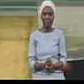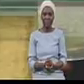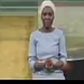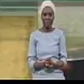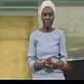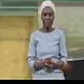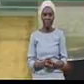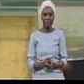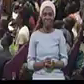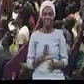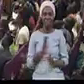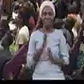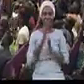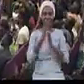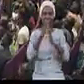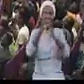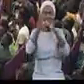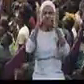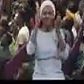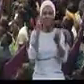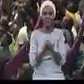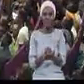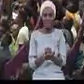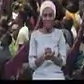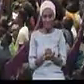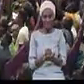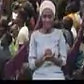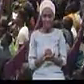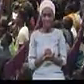Somebody shout, amen.